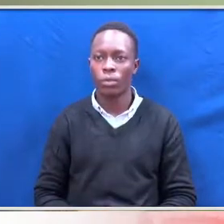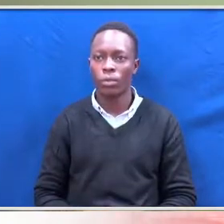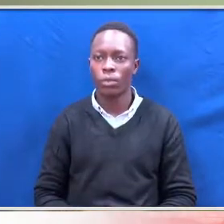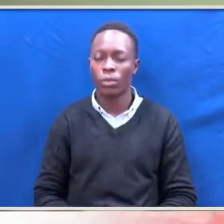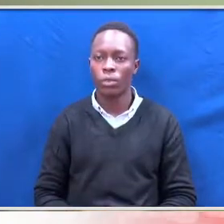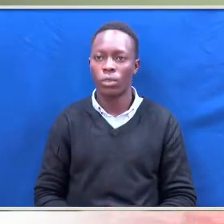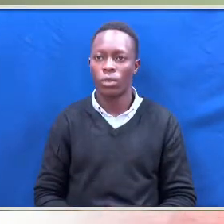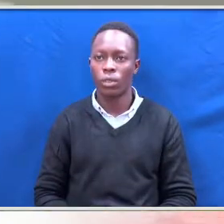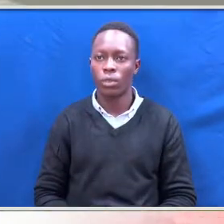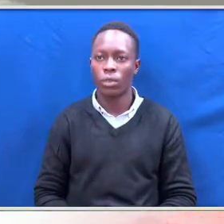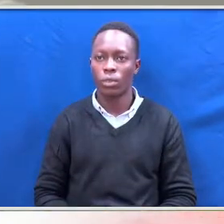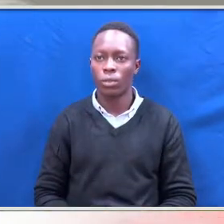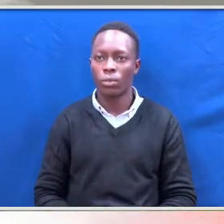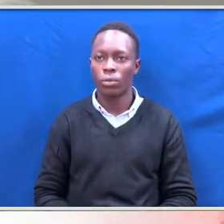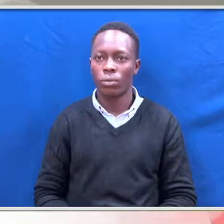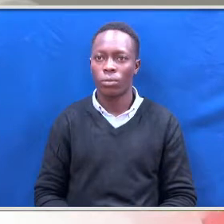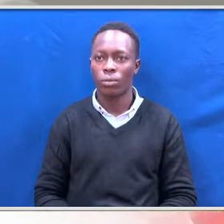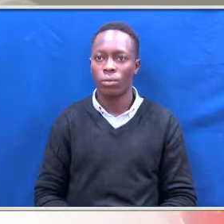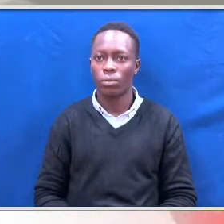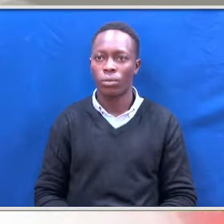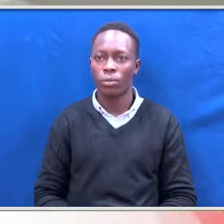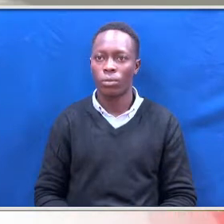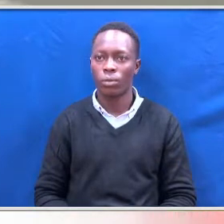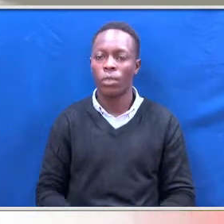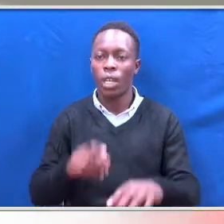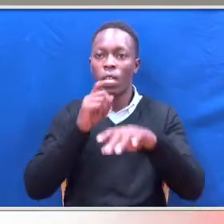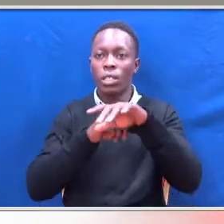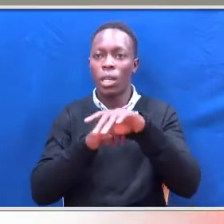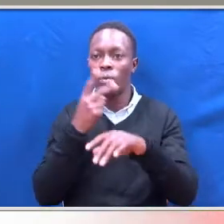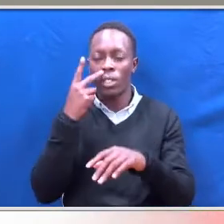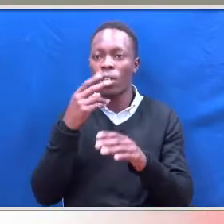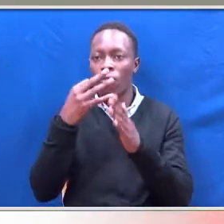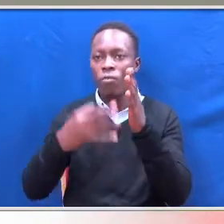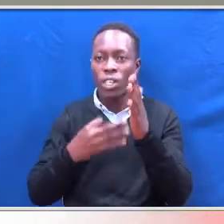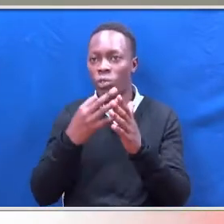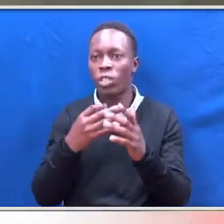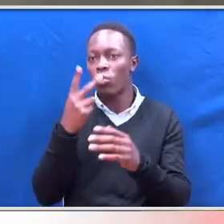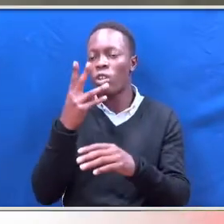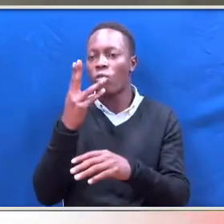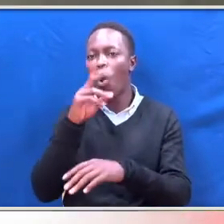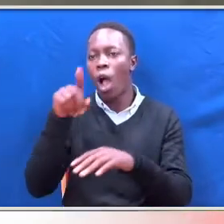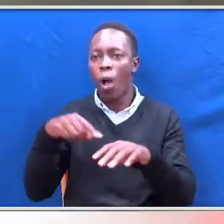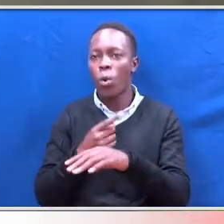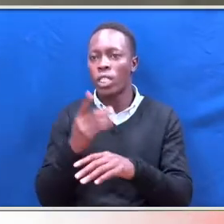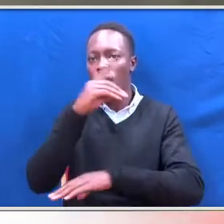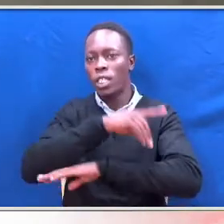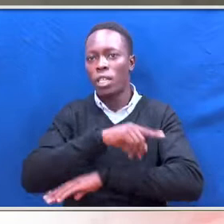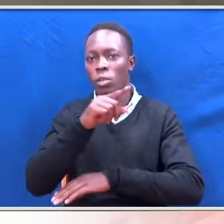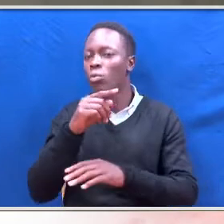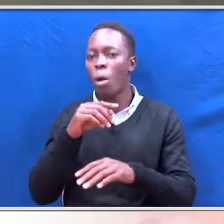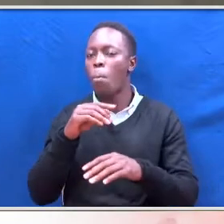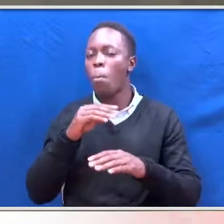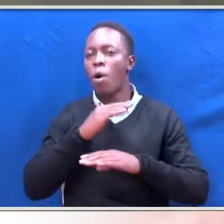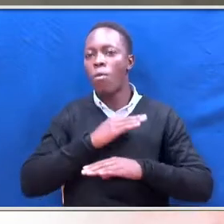High decibels resembling that of drumming troops as the gears of this factory roll 24 hours a day is a big sigh of relief to